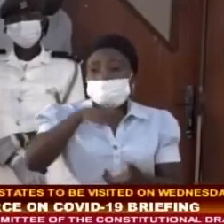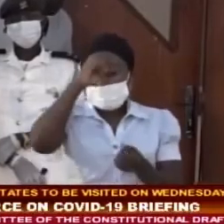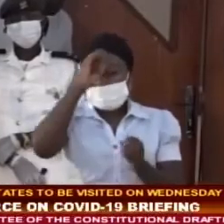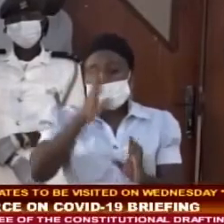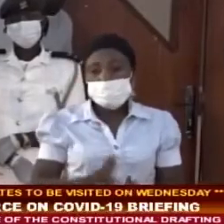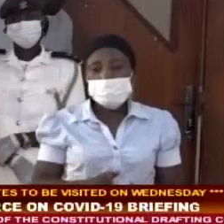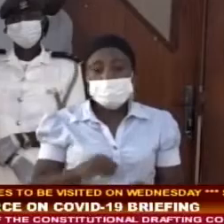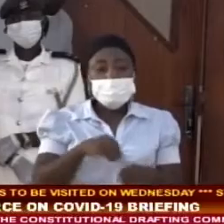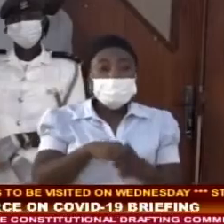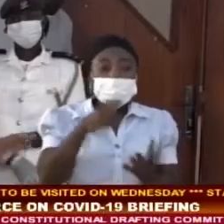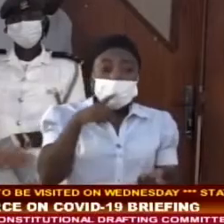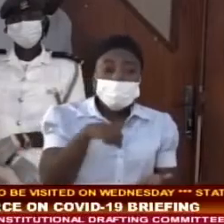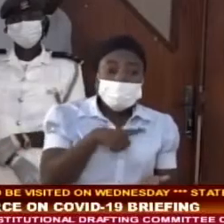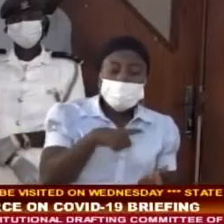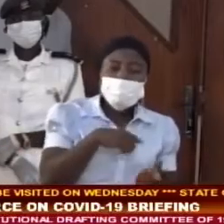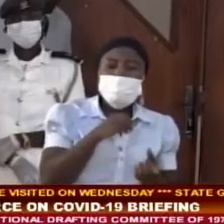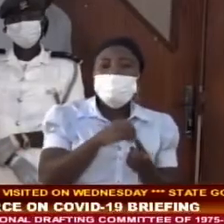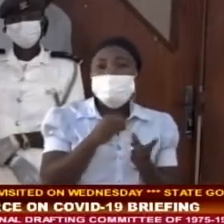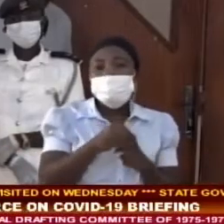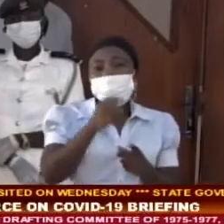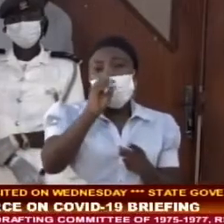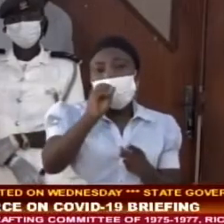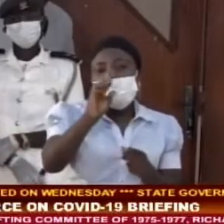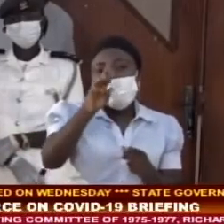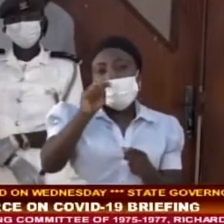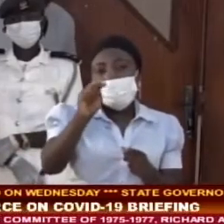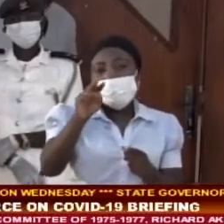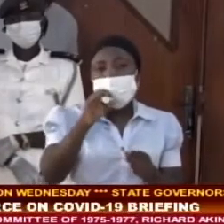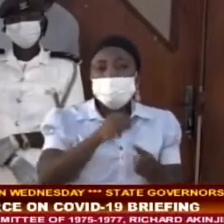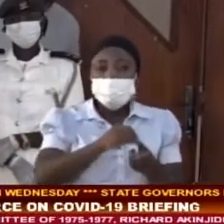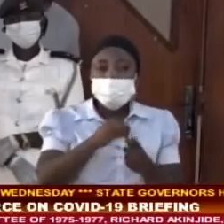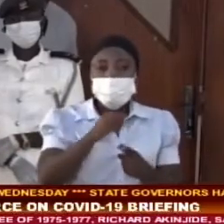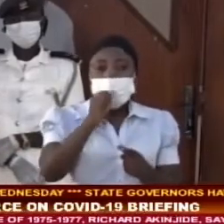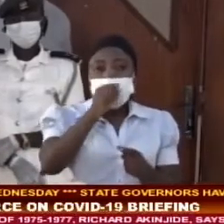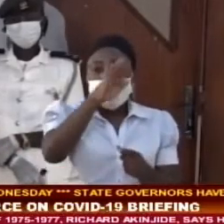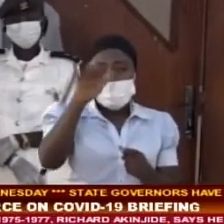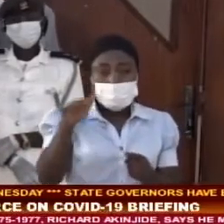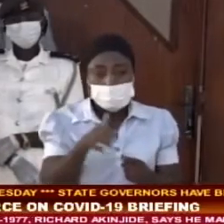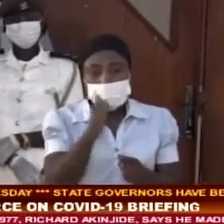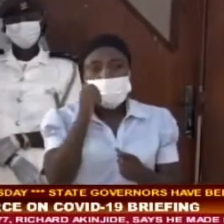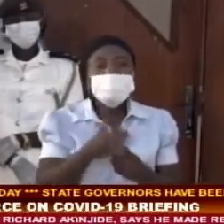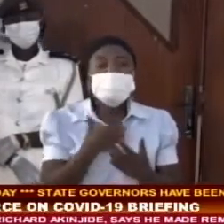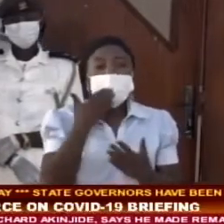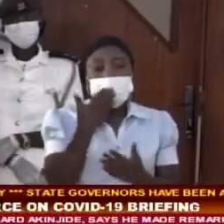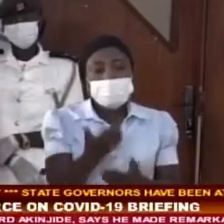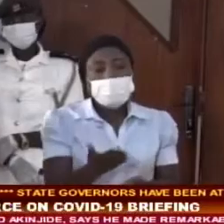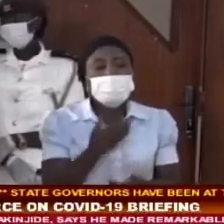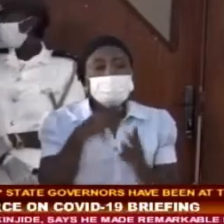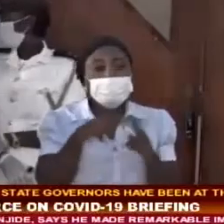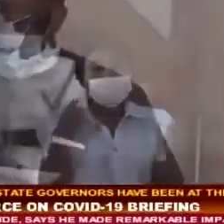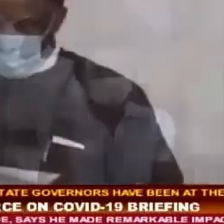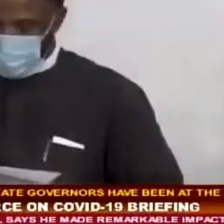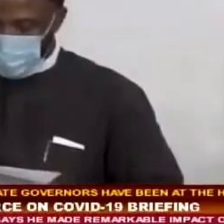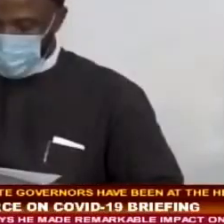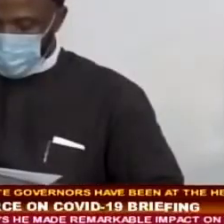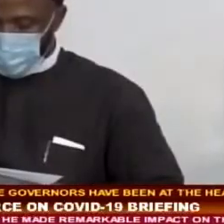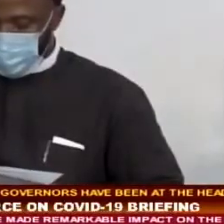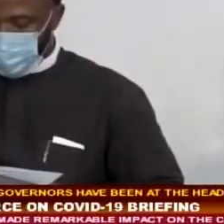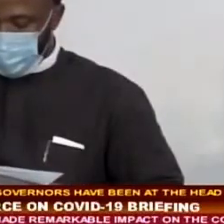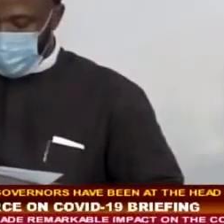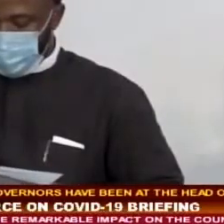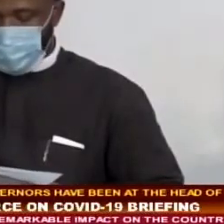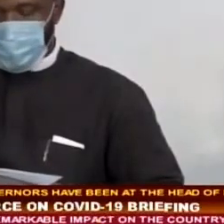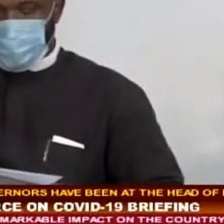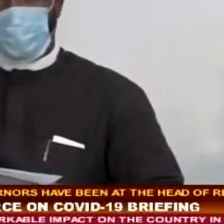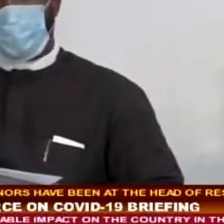steeti Lagos, Ogun na isi obodo bụ Abuja na mpaghara steeti ndị ọzọ. Ndewo. Thank you very much.